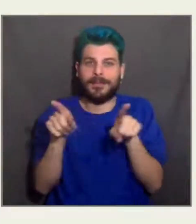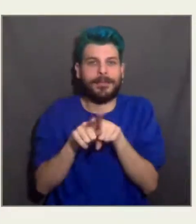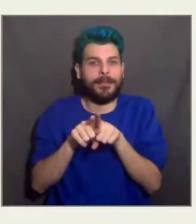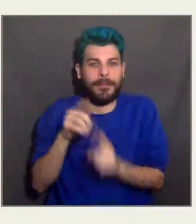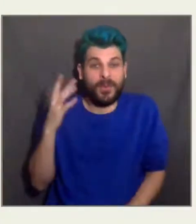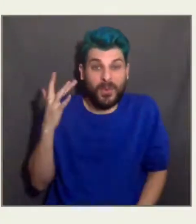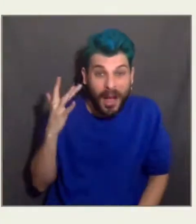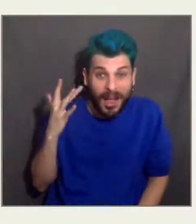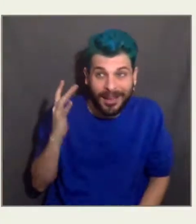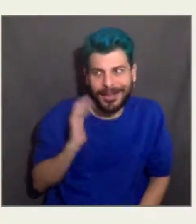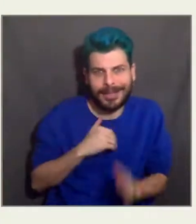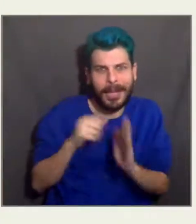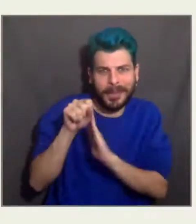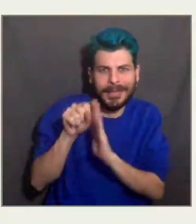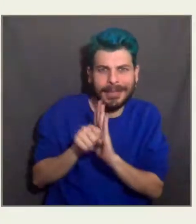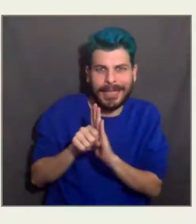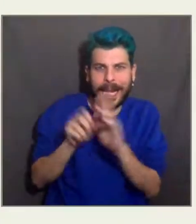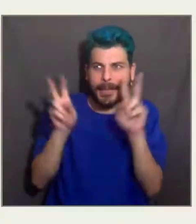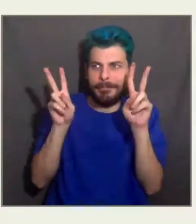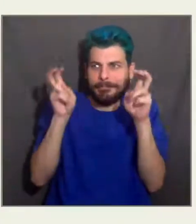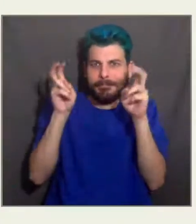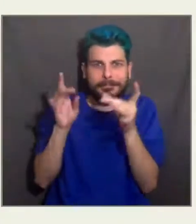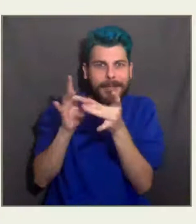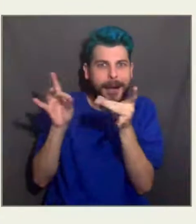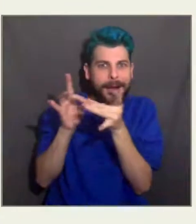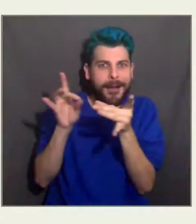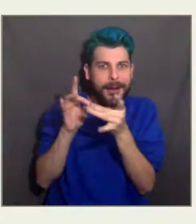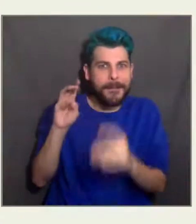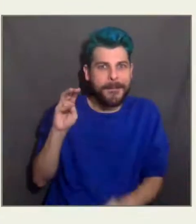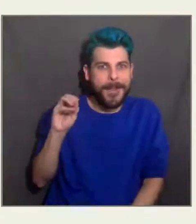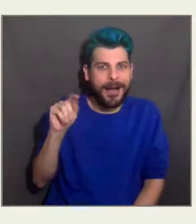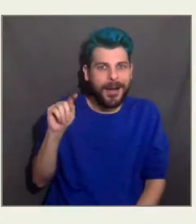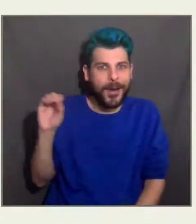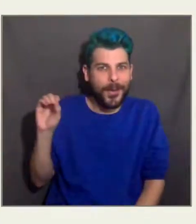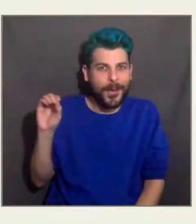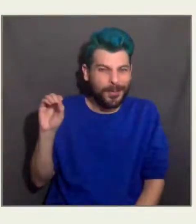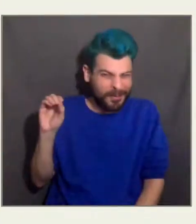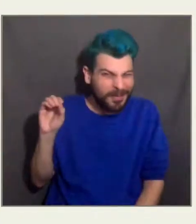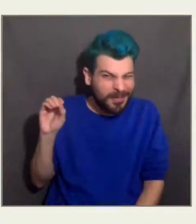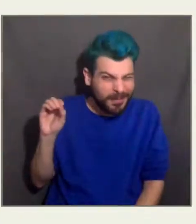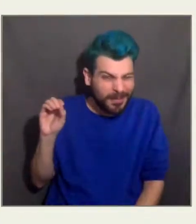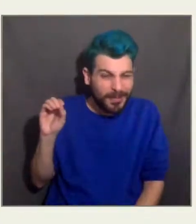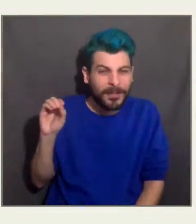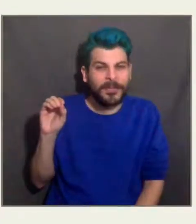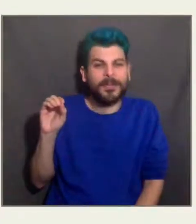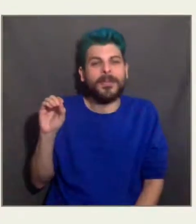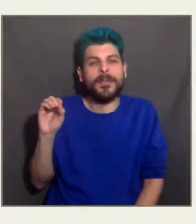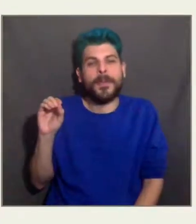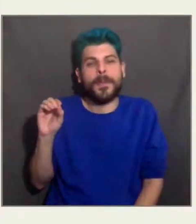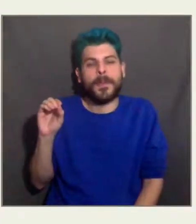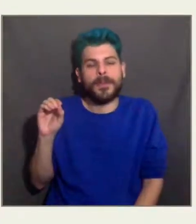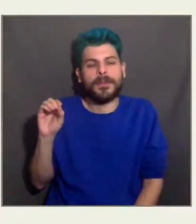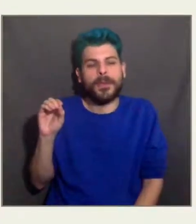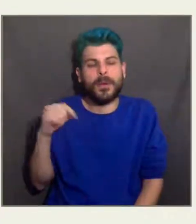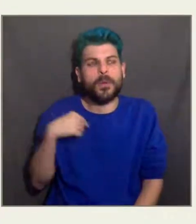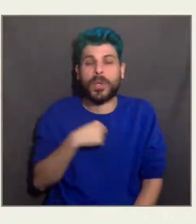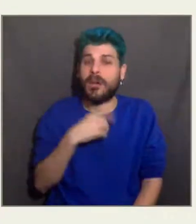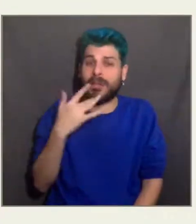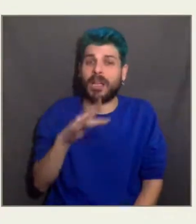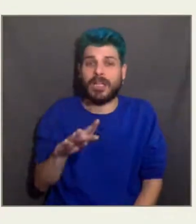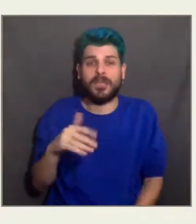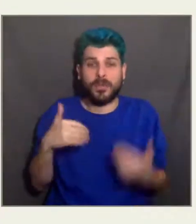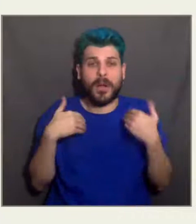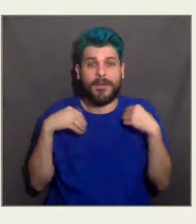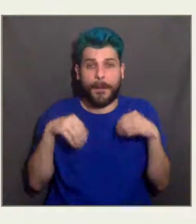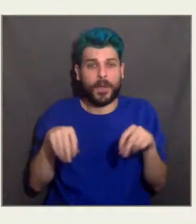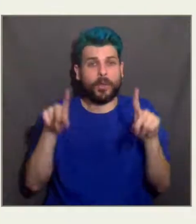to regionalization is an important thing to have the opportunity to have, and we are very lucky to have it.